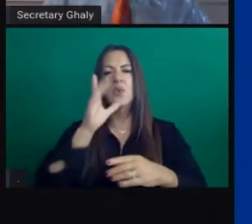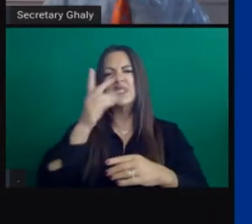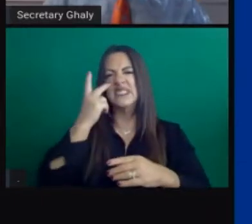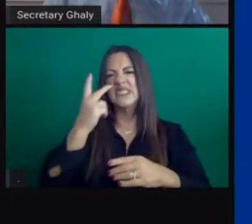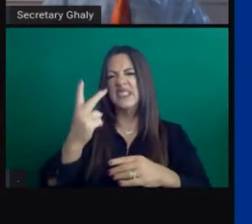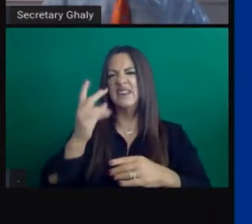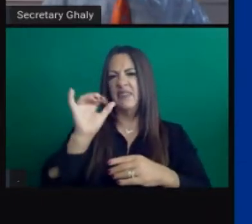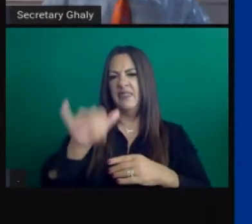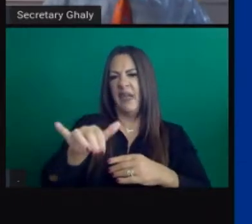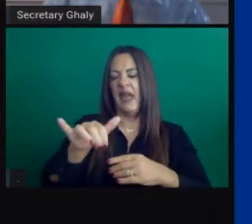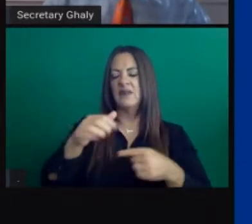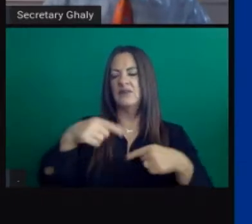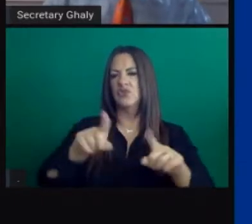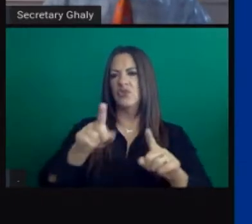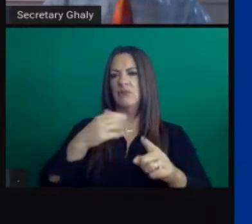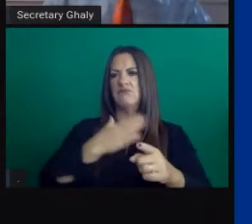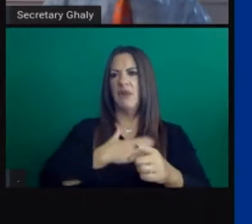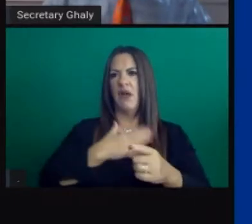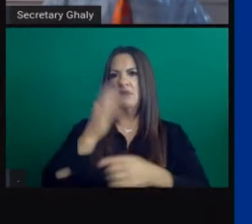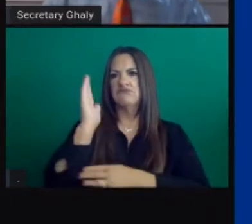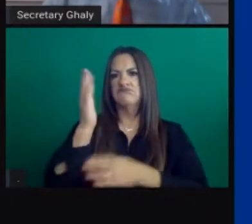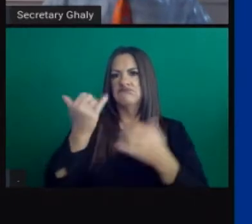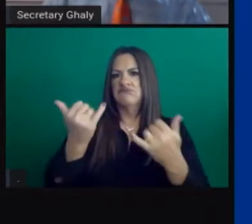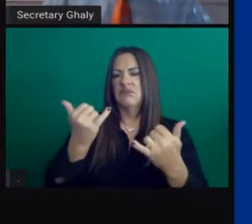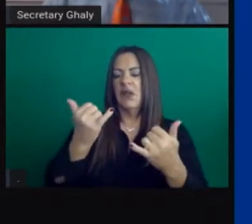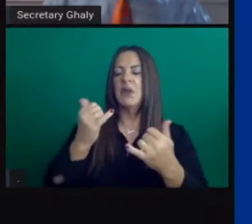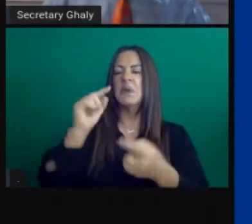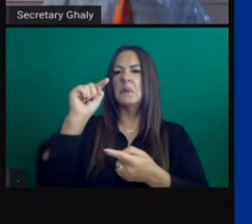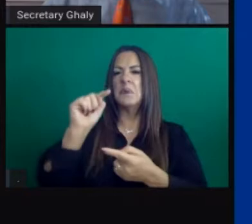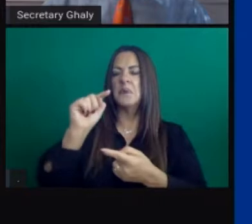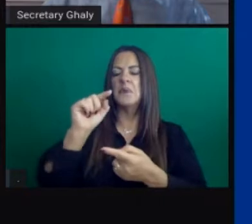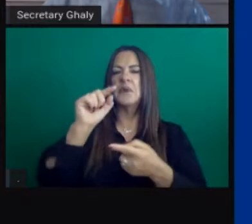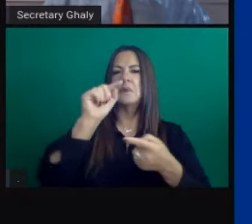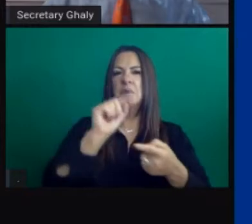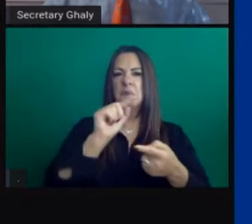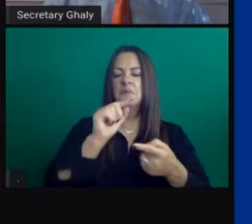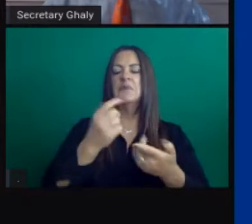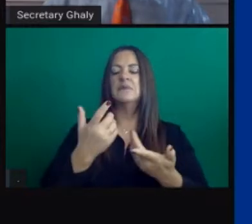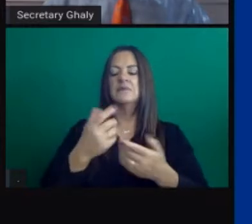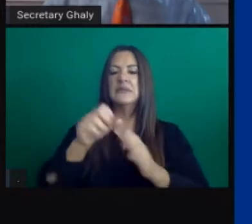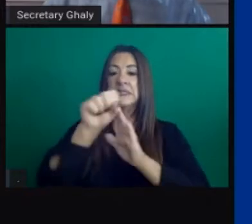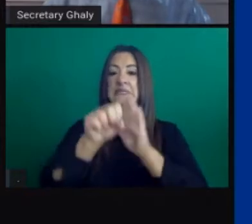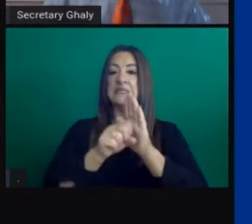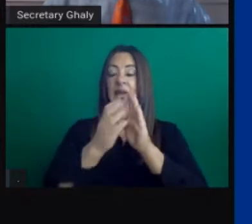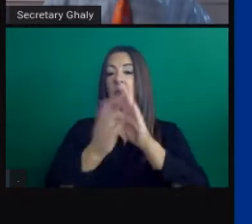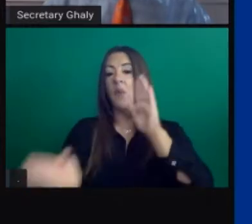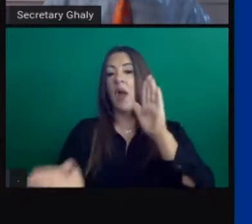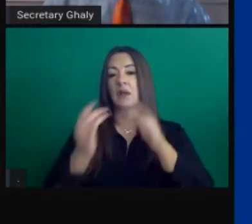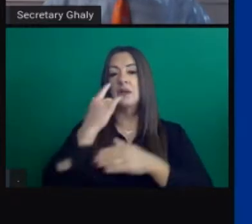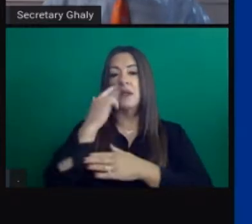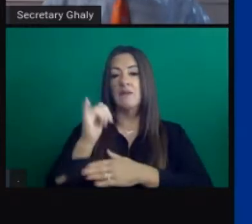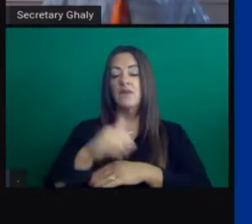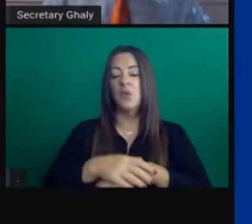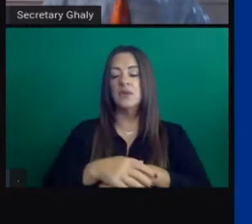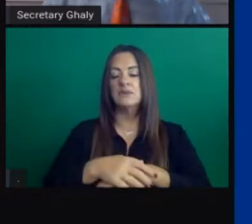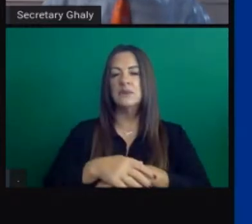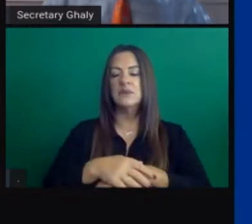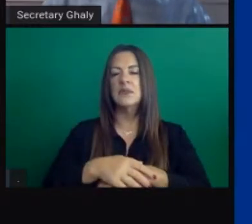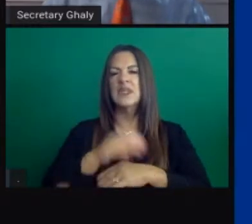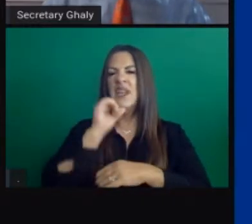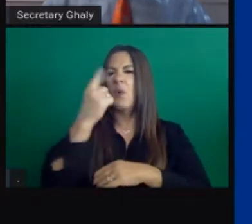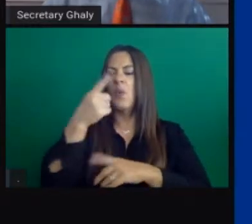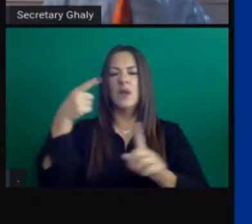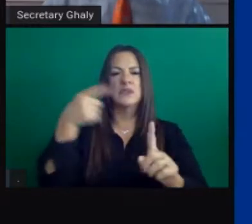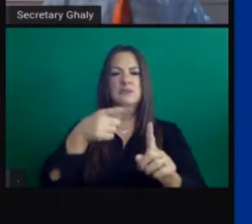of the data presentation here, but I think we're seeing that statewide, not just in certain parts that often have seen